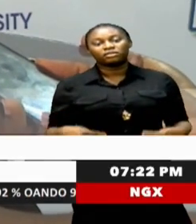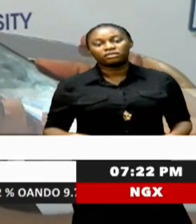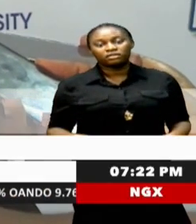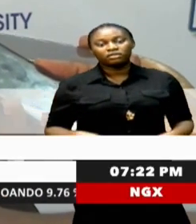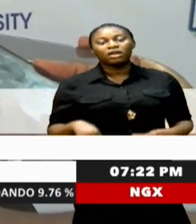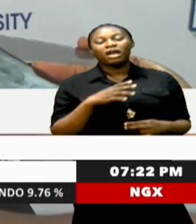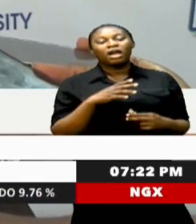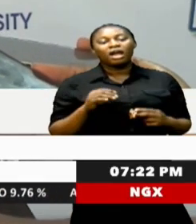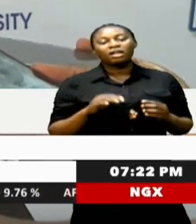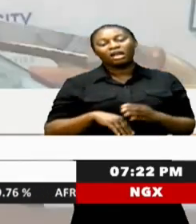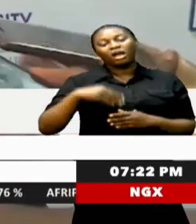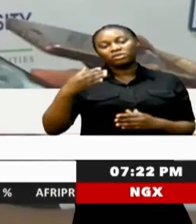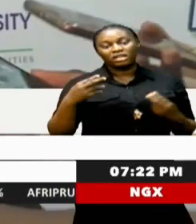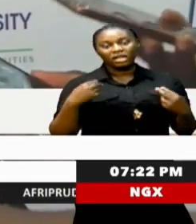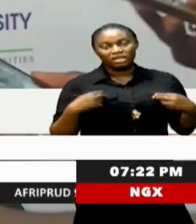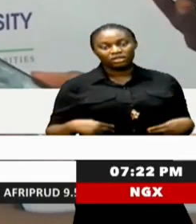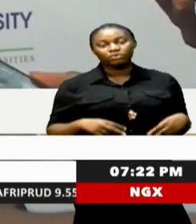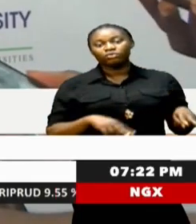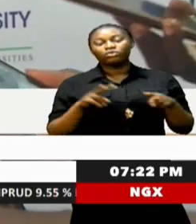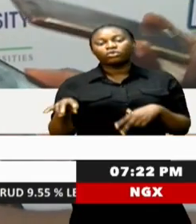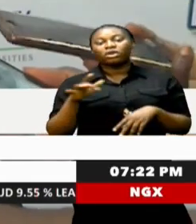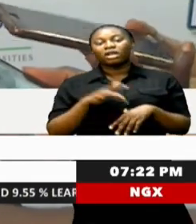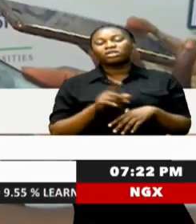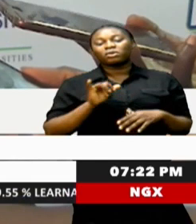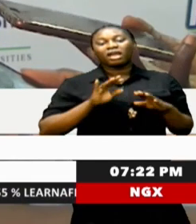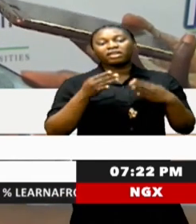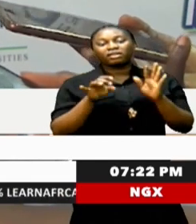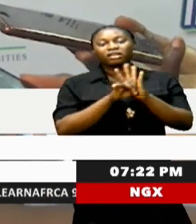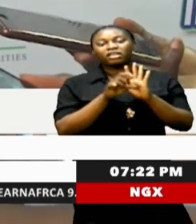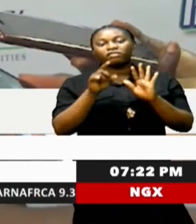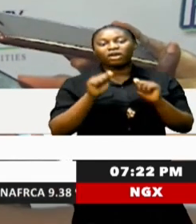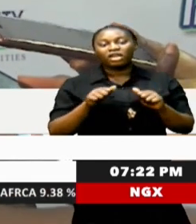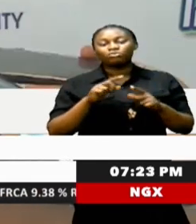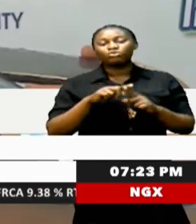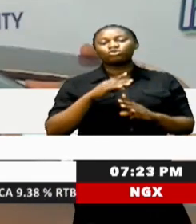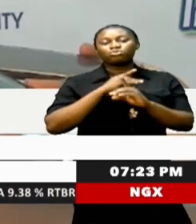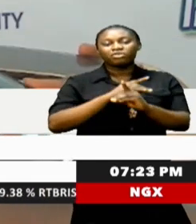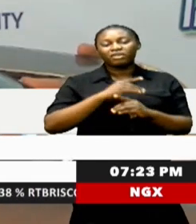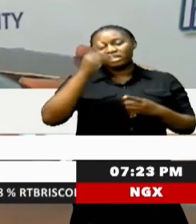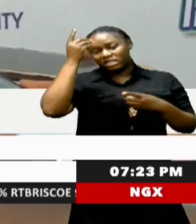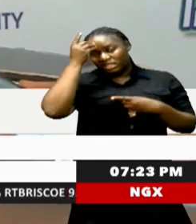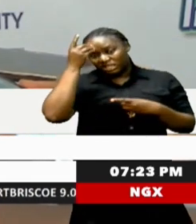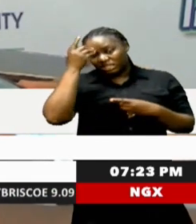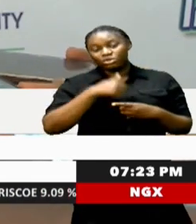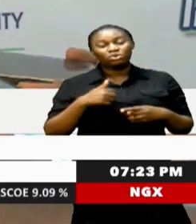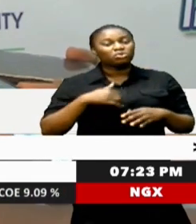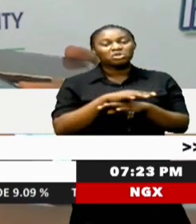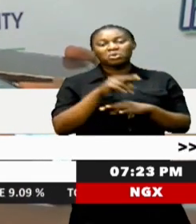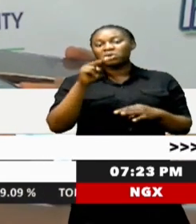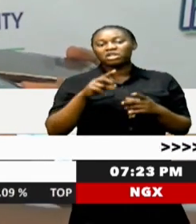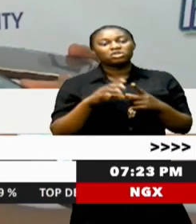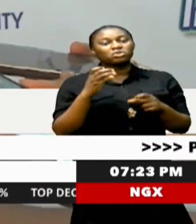and outside health. Look at the polio, I gave an example. If we're able to prevent a disease, I don't even need to have to